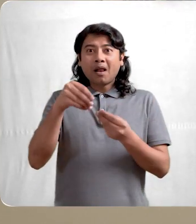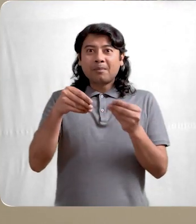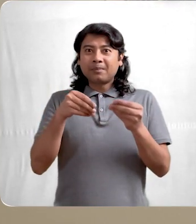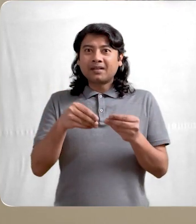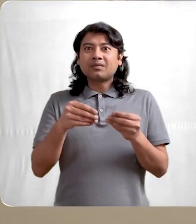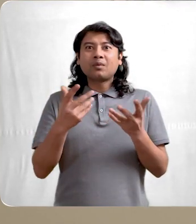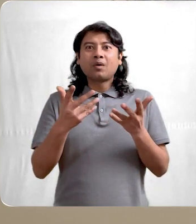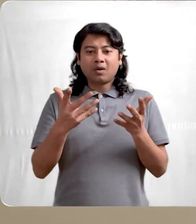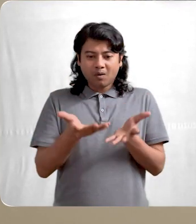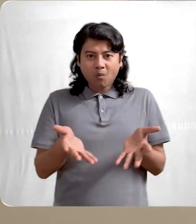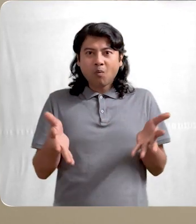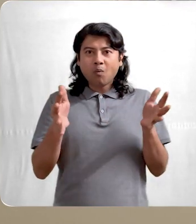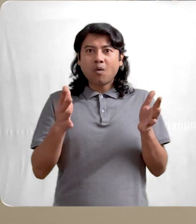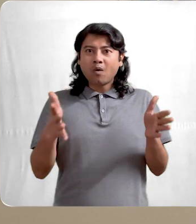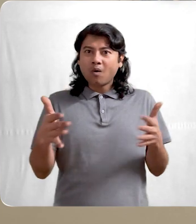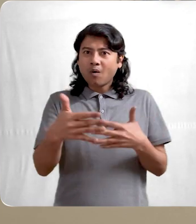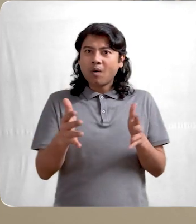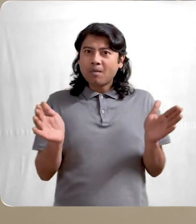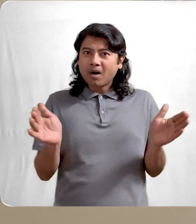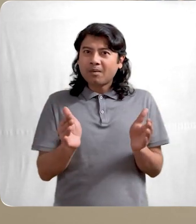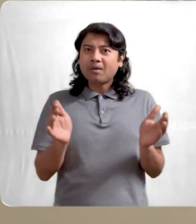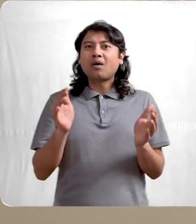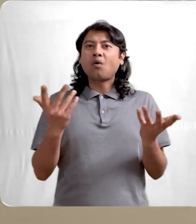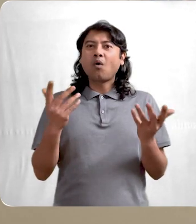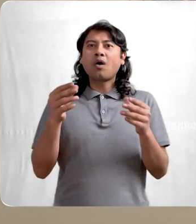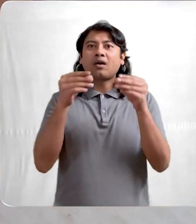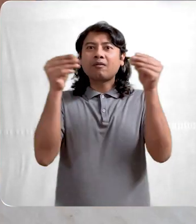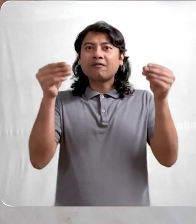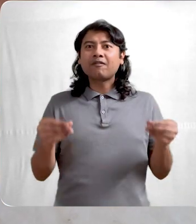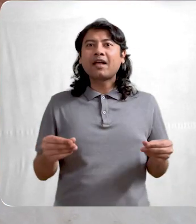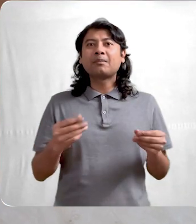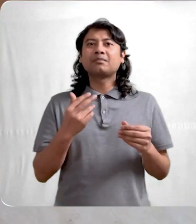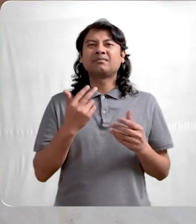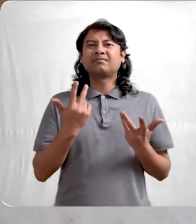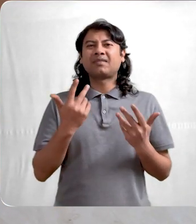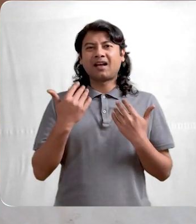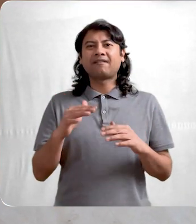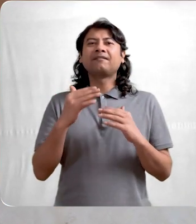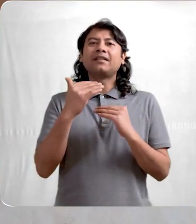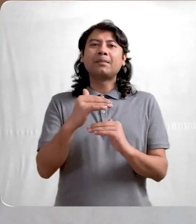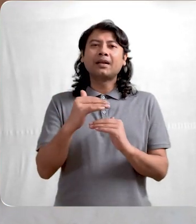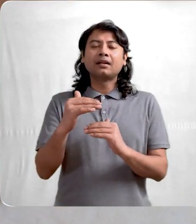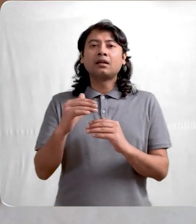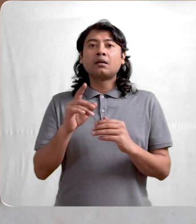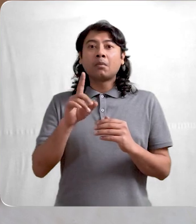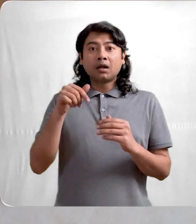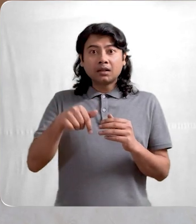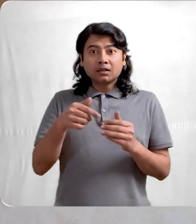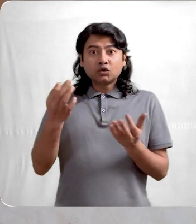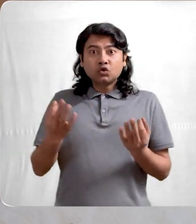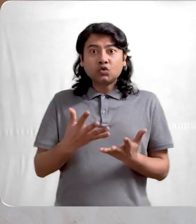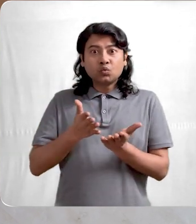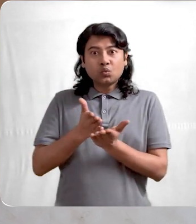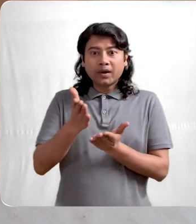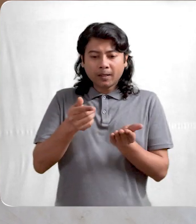vat size and the frame size. But because of this new technique, which I have kind of fine-tuned, I can make 20 feet, 25 feet,